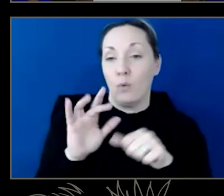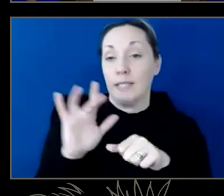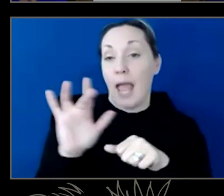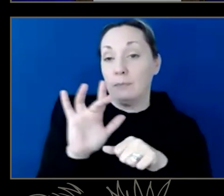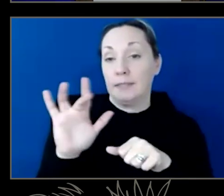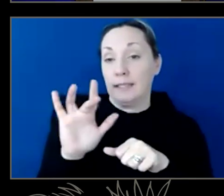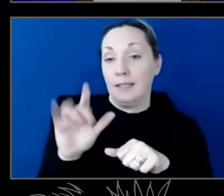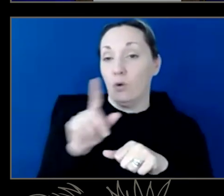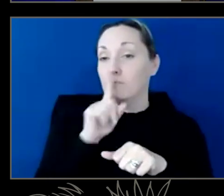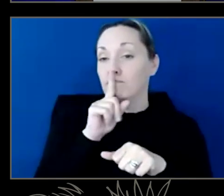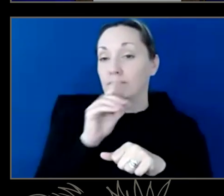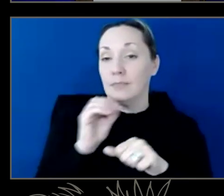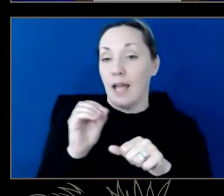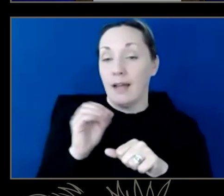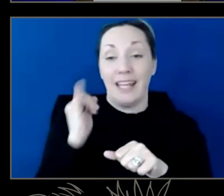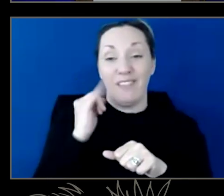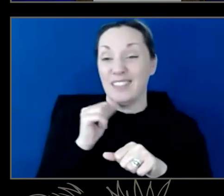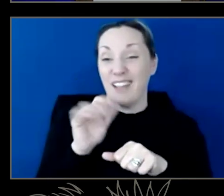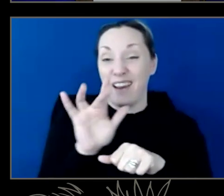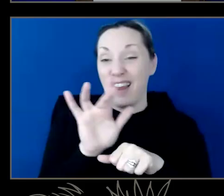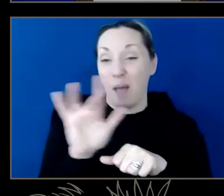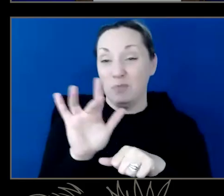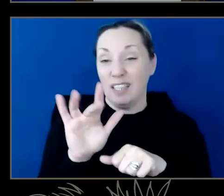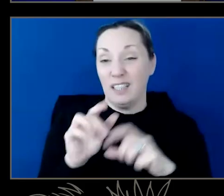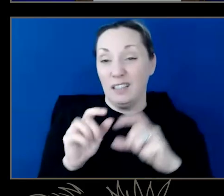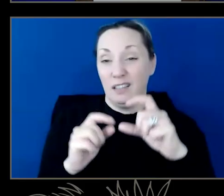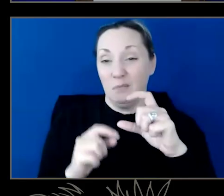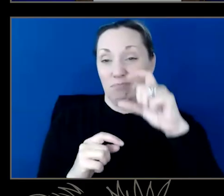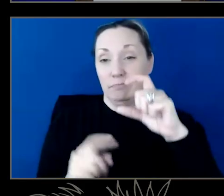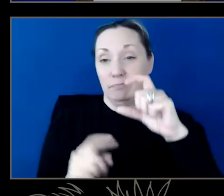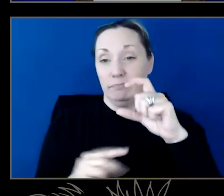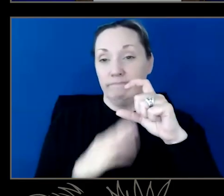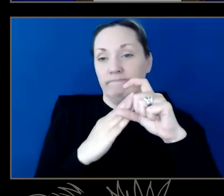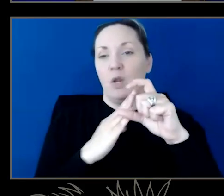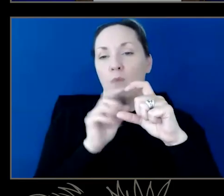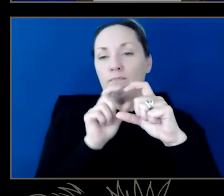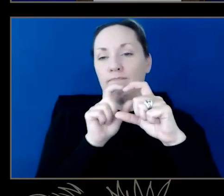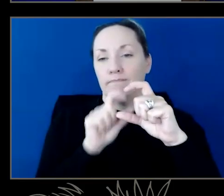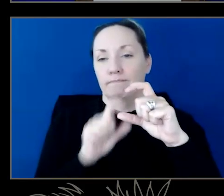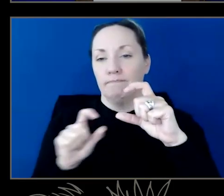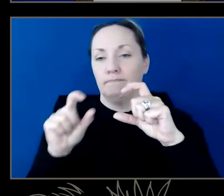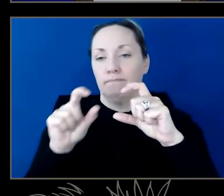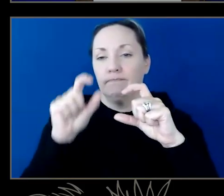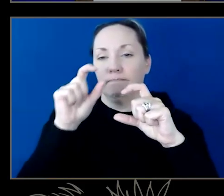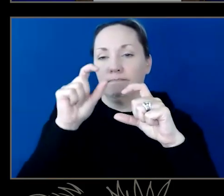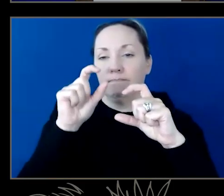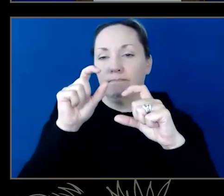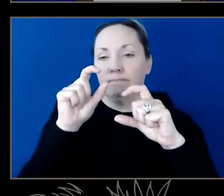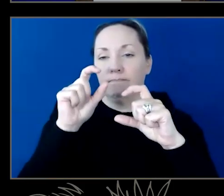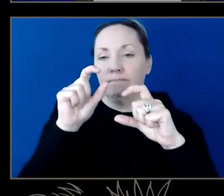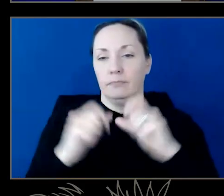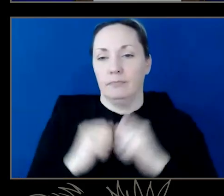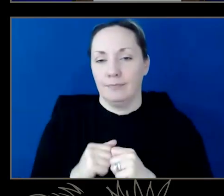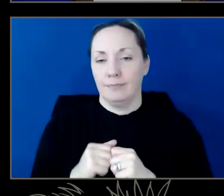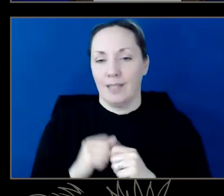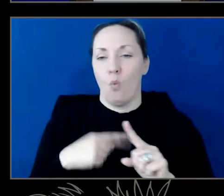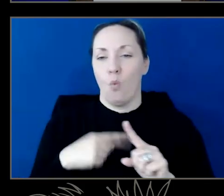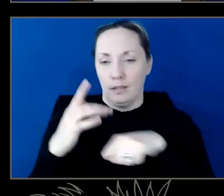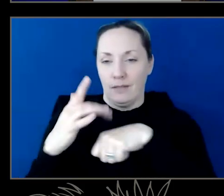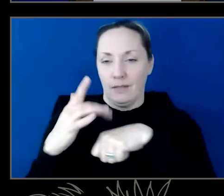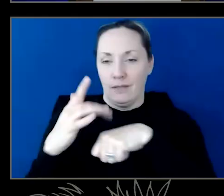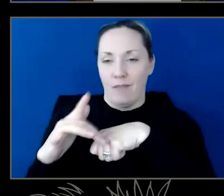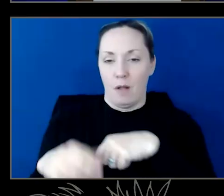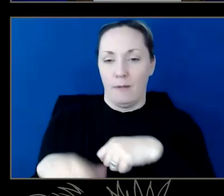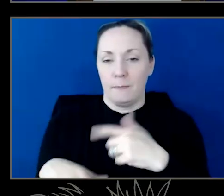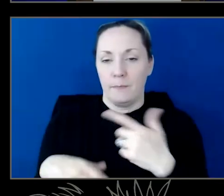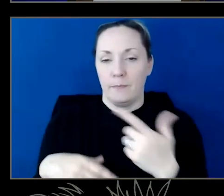And if it's not, you search around until you find a space. The problem is it has